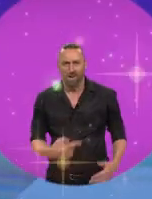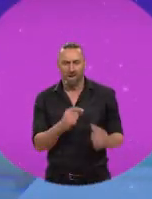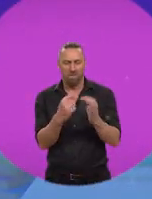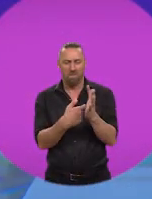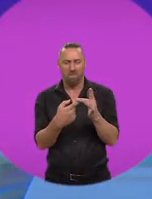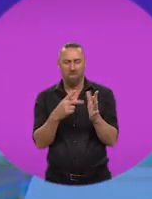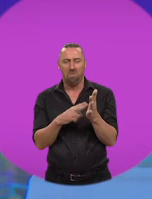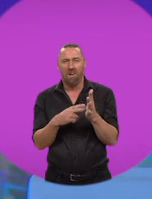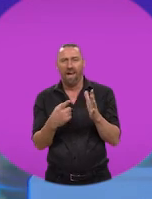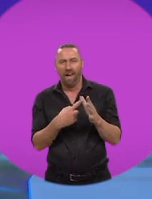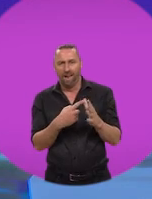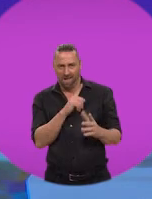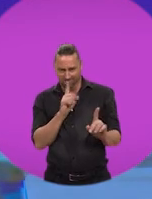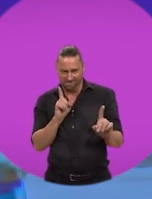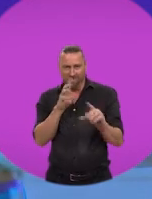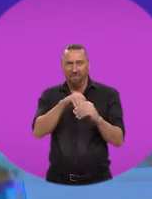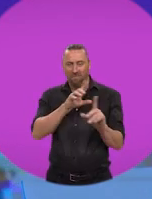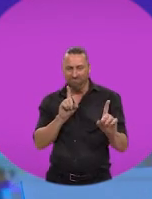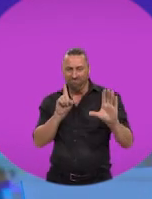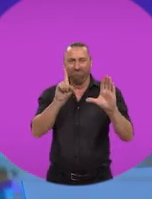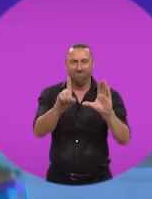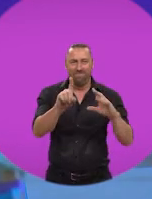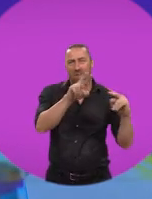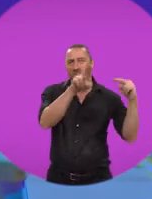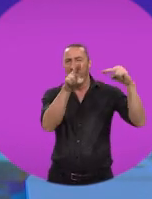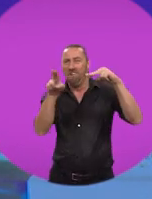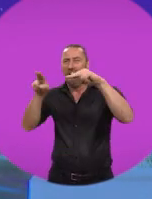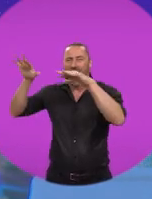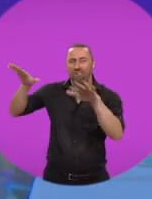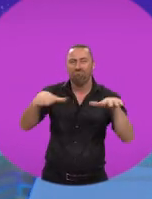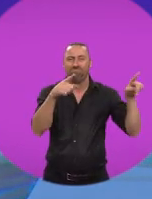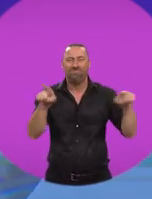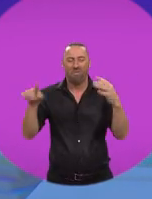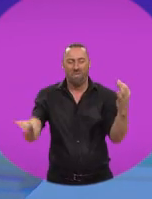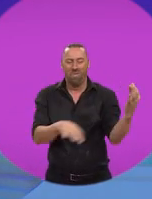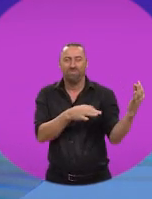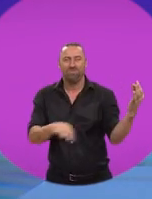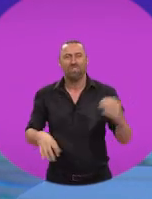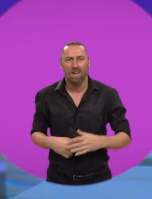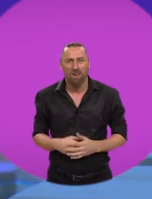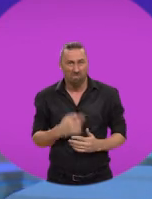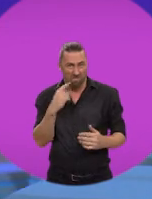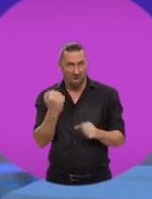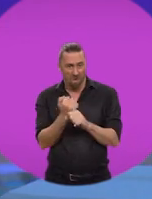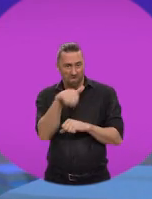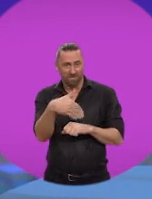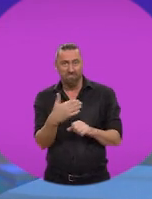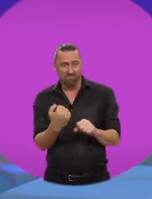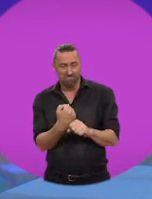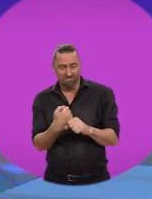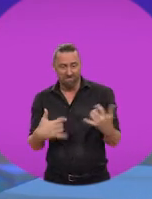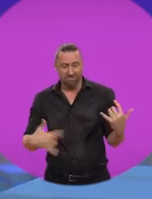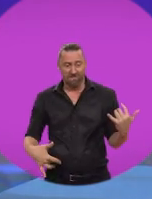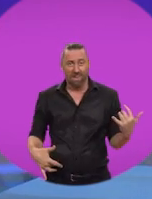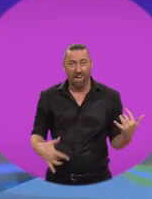Well, it looks like Brianna's ready to join the Flying Orchestra with her craft guitar. Are you going to make a guitar as well? Maybe you might like to make